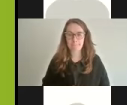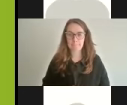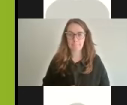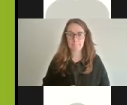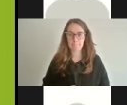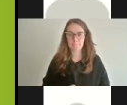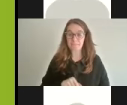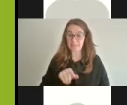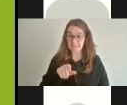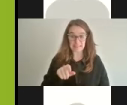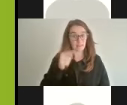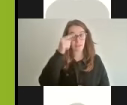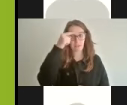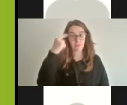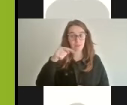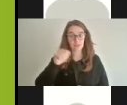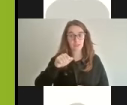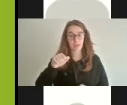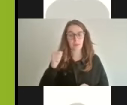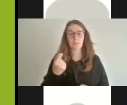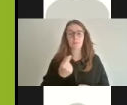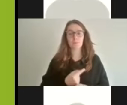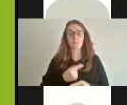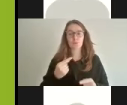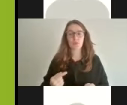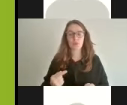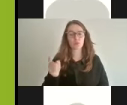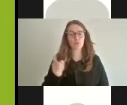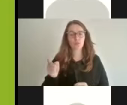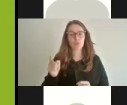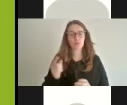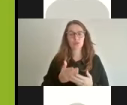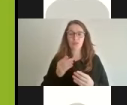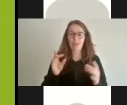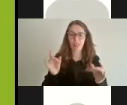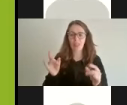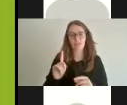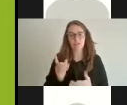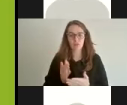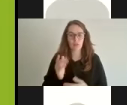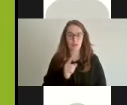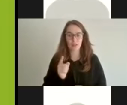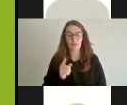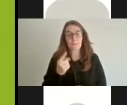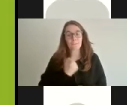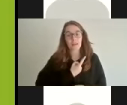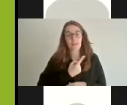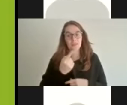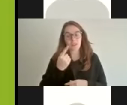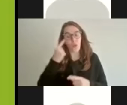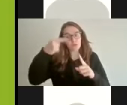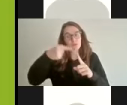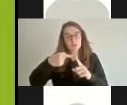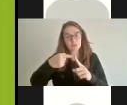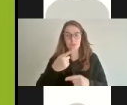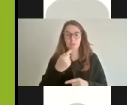difficult because they are not just playing with stick, they are trying to